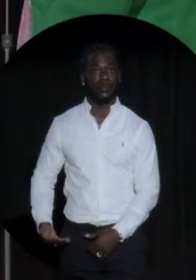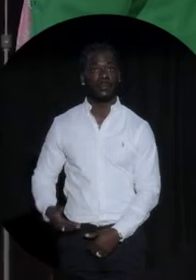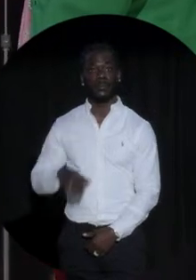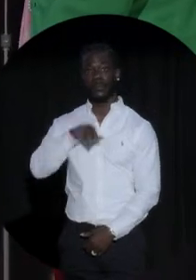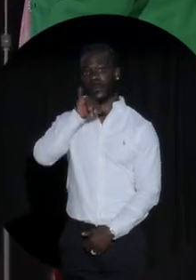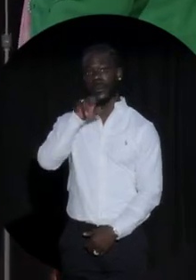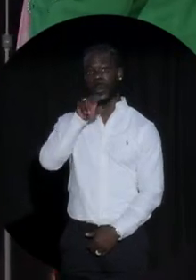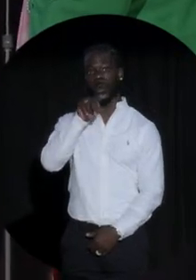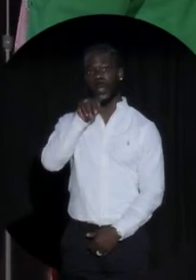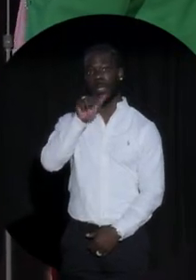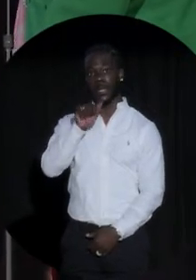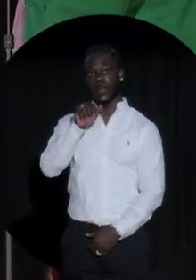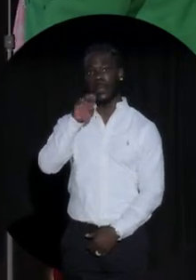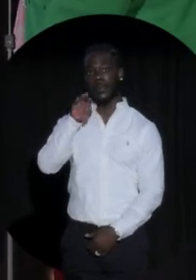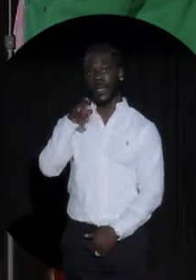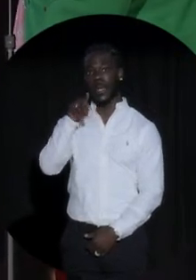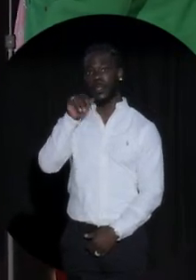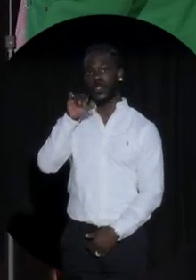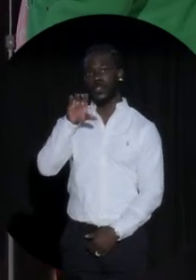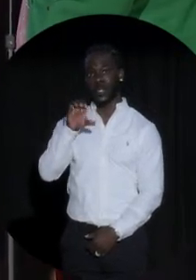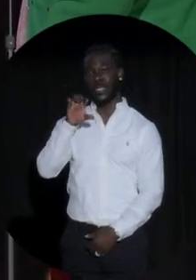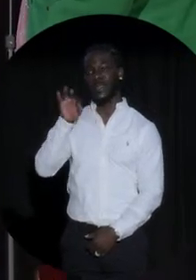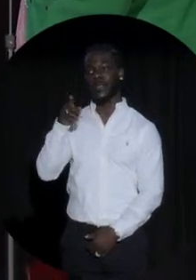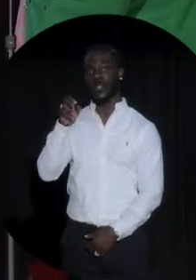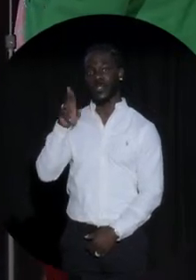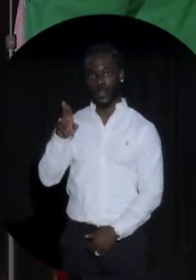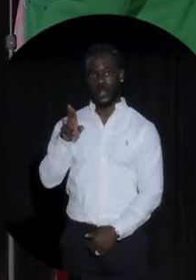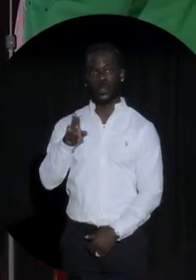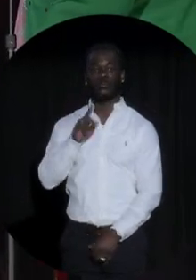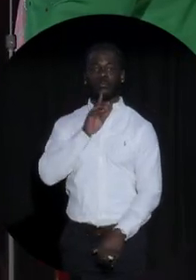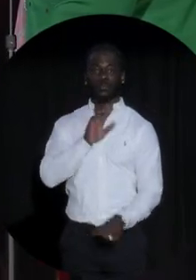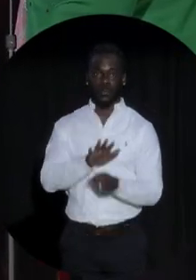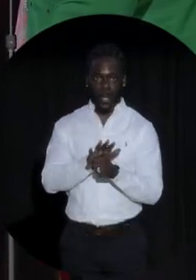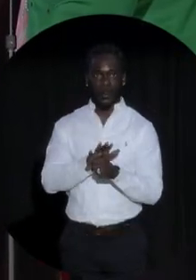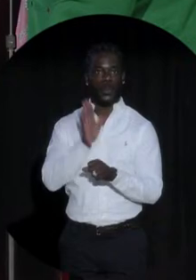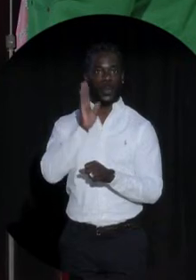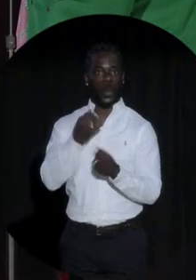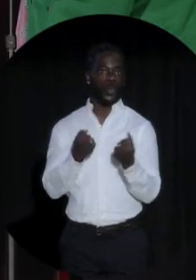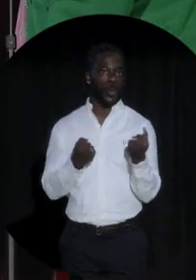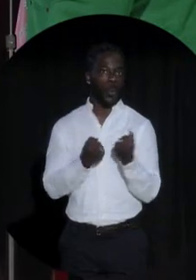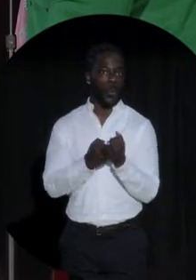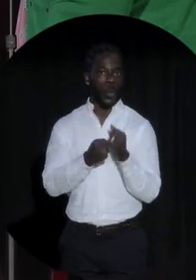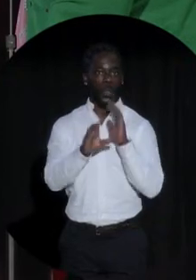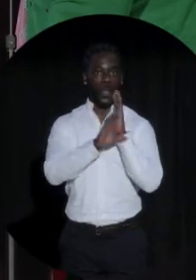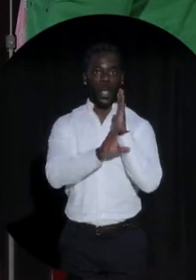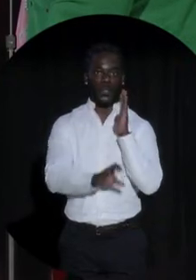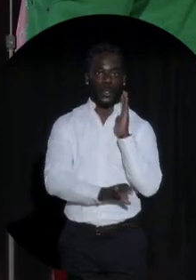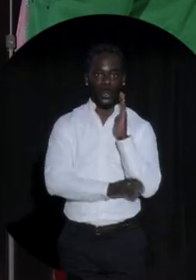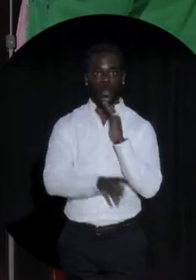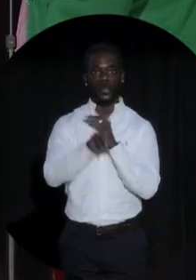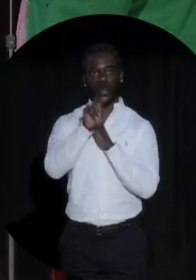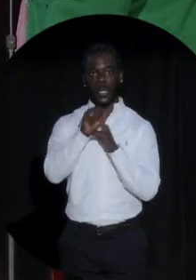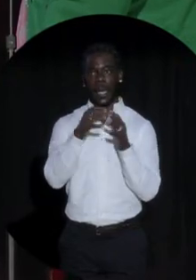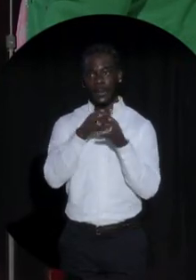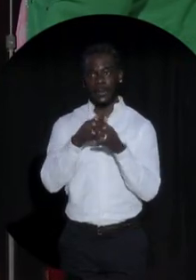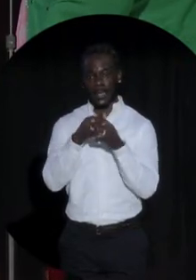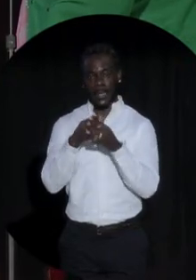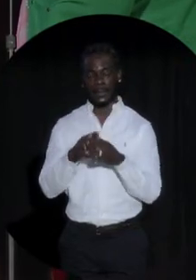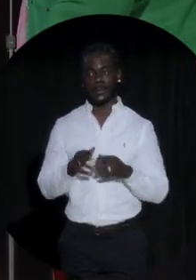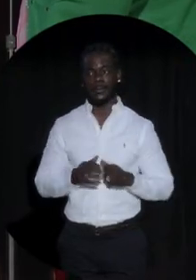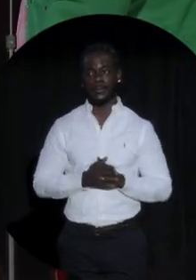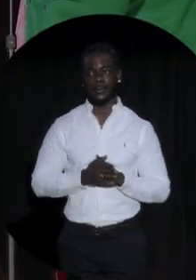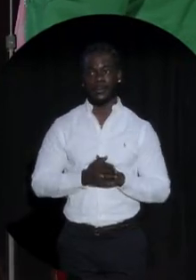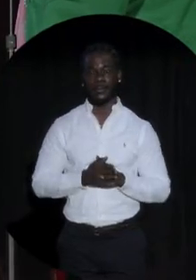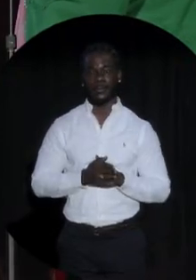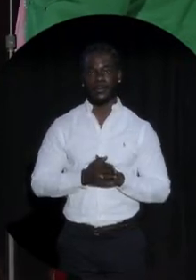Juanica Beatrice Fisher. Do solemnly swear. Do solemnly swear. That I will support the Constitution of the United States. That I will support the Constitution